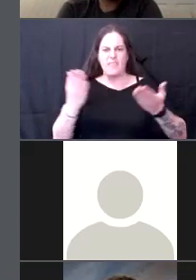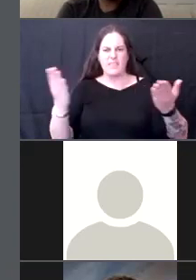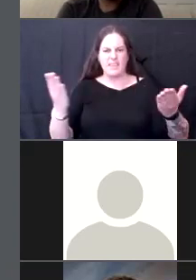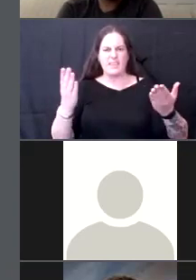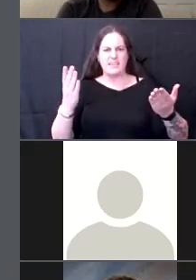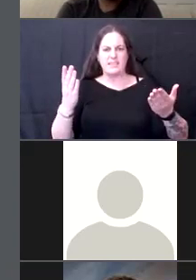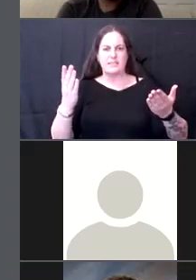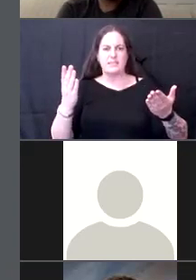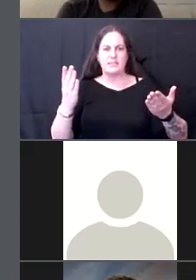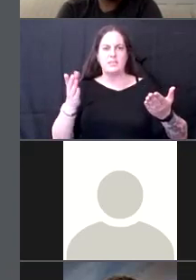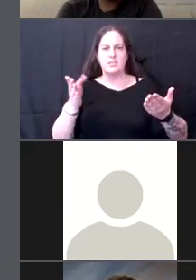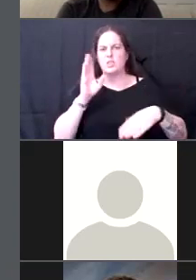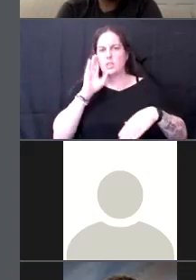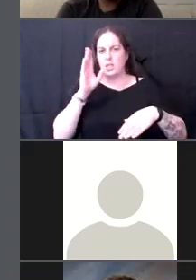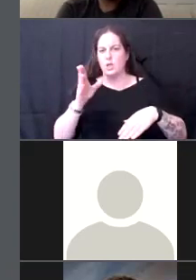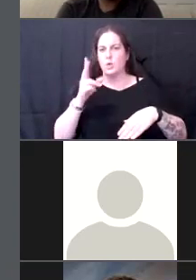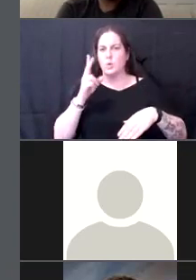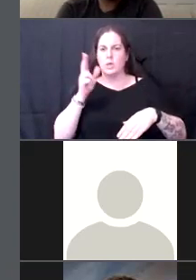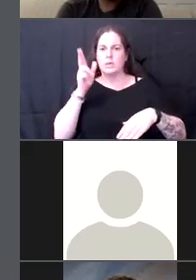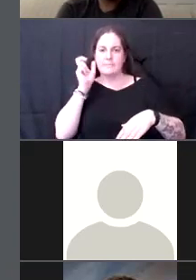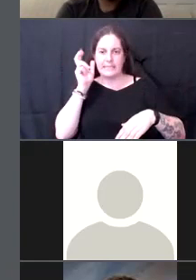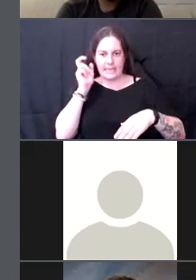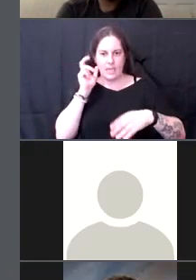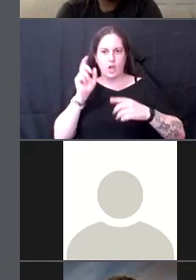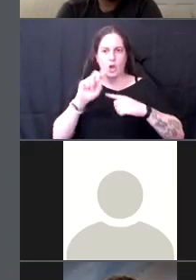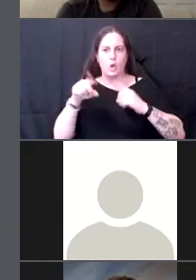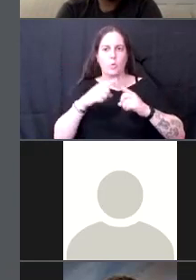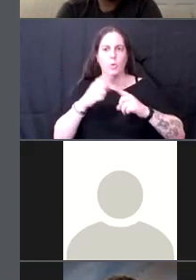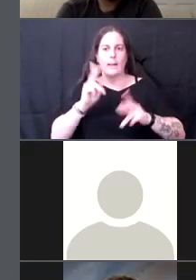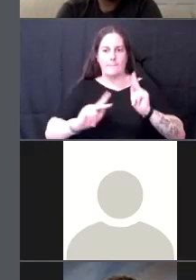about gravitation. And so I want you to be aware of that.